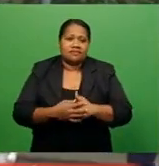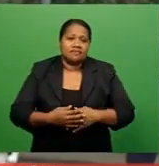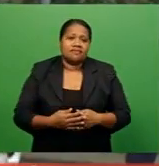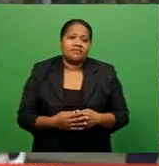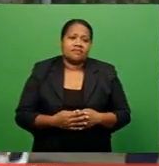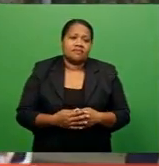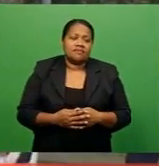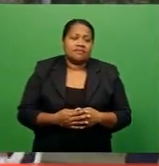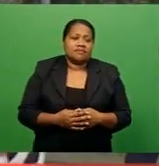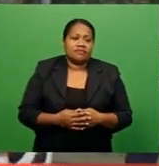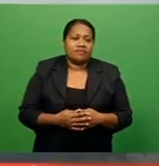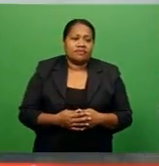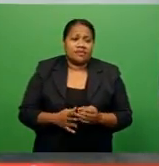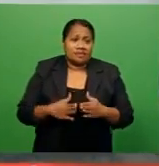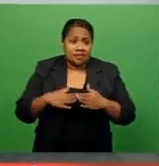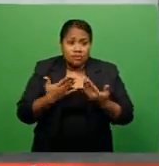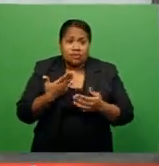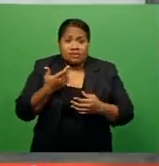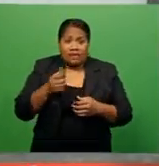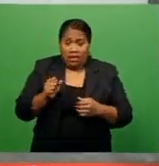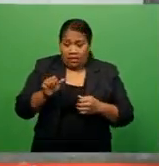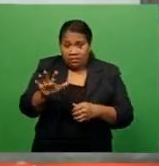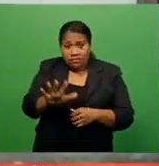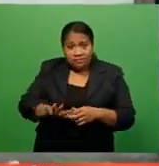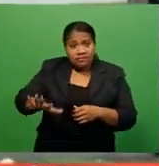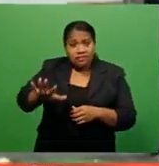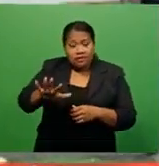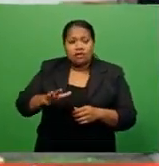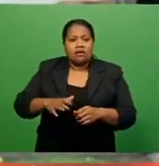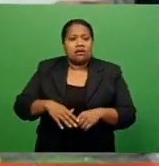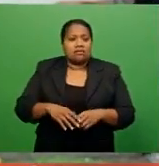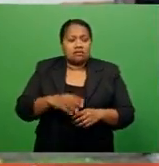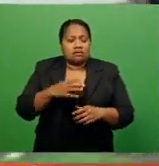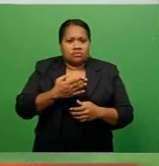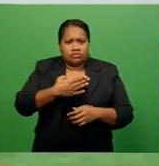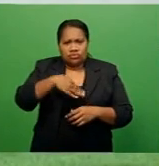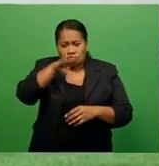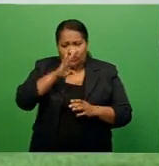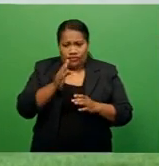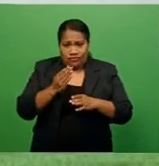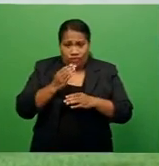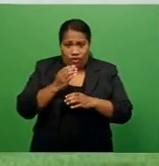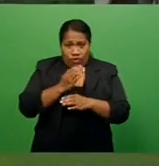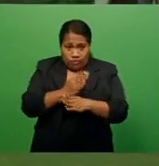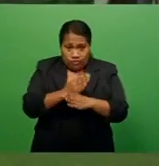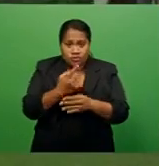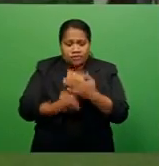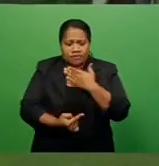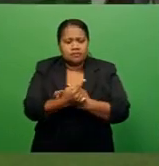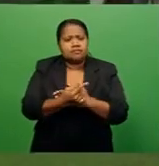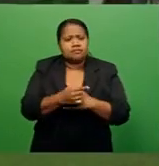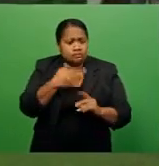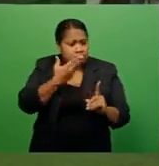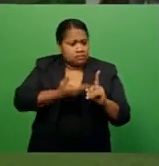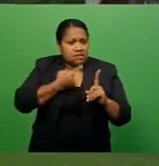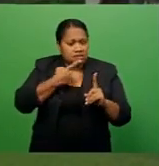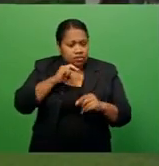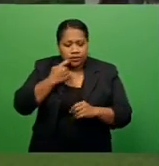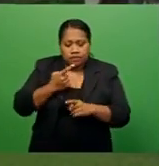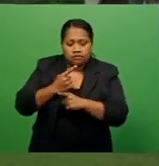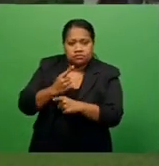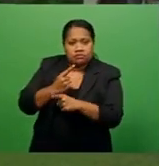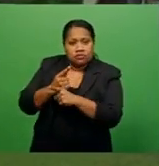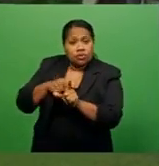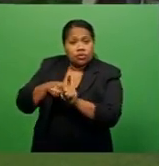With tension still high in the area, Police Chief of Operations ACP Abdul Khan says they will also speak with youth from